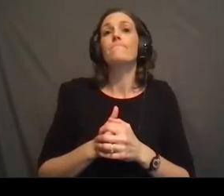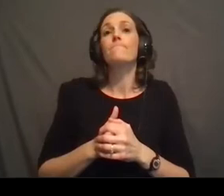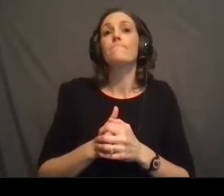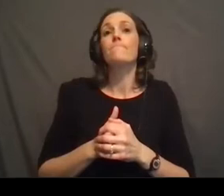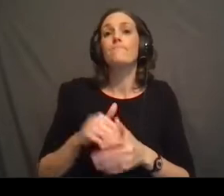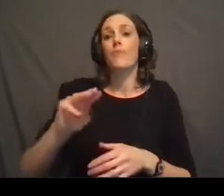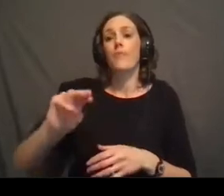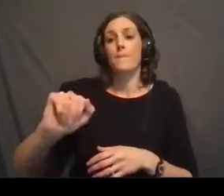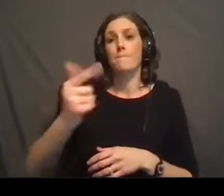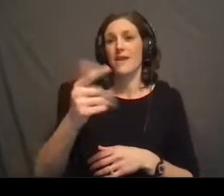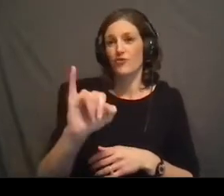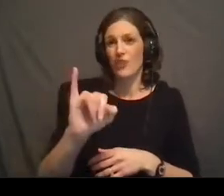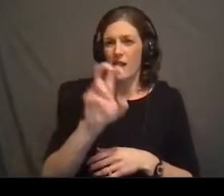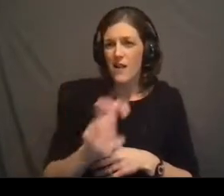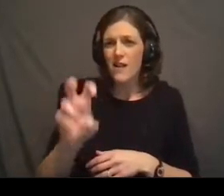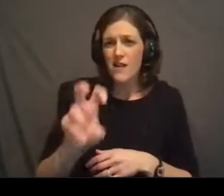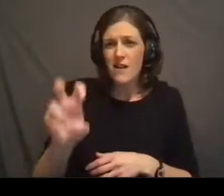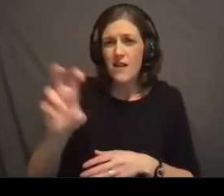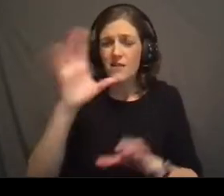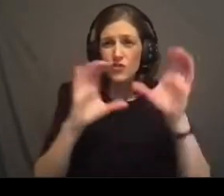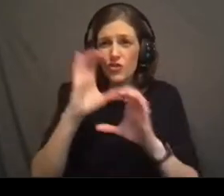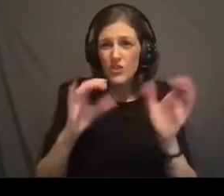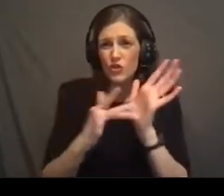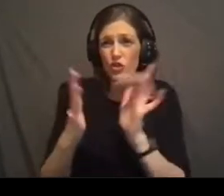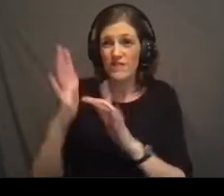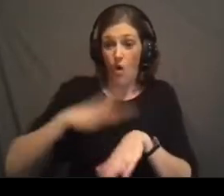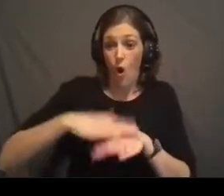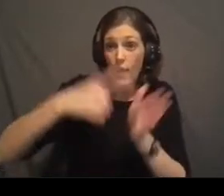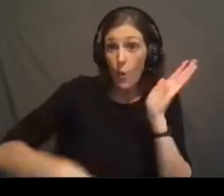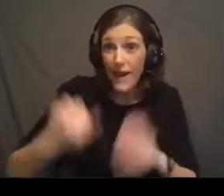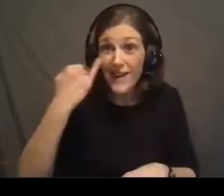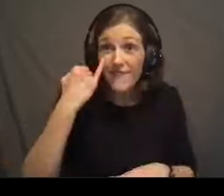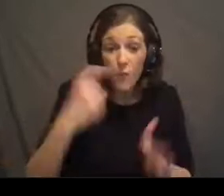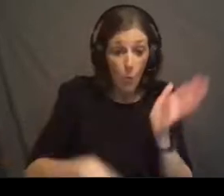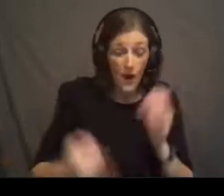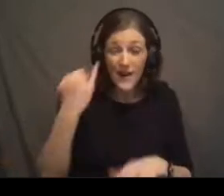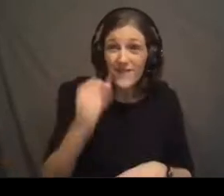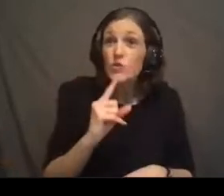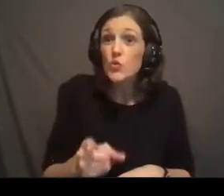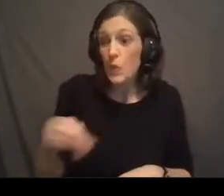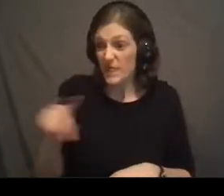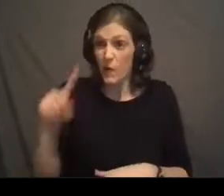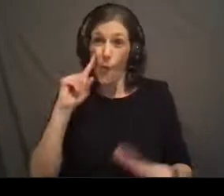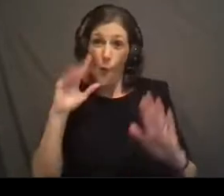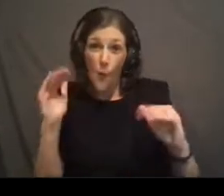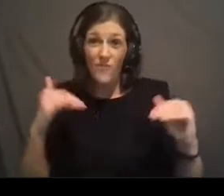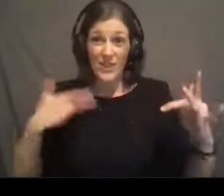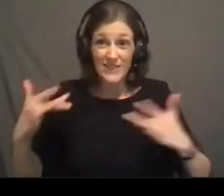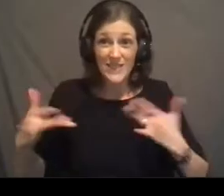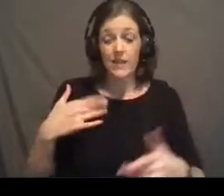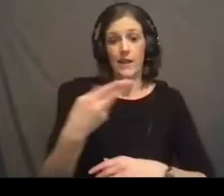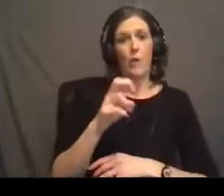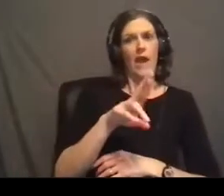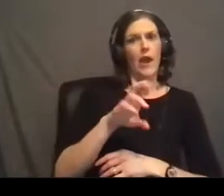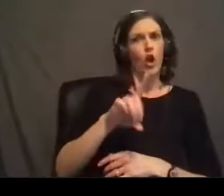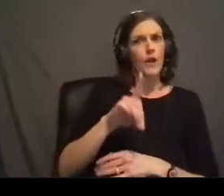The Magi journeyed searching for Jesus out on what if. What if this is true? And they were hopeful and excited to worship. Now Herod is